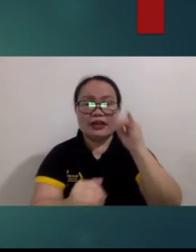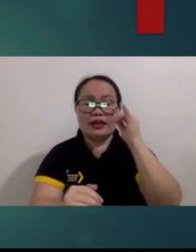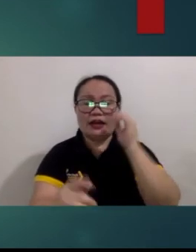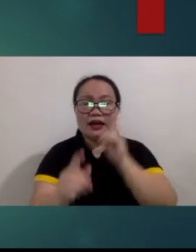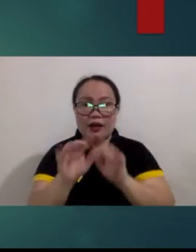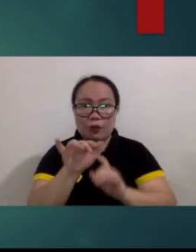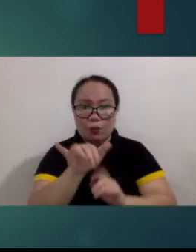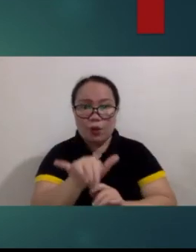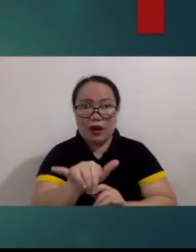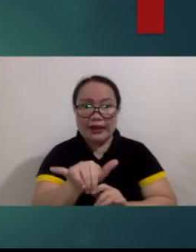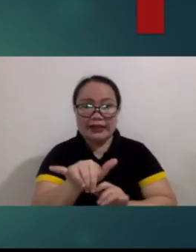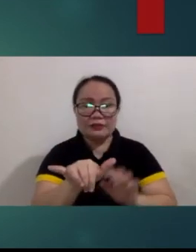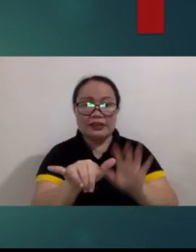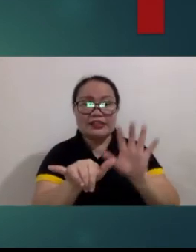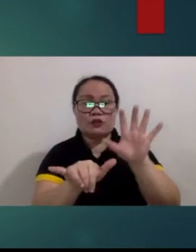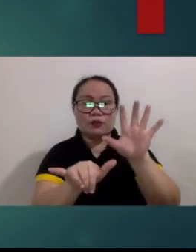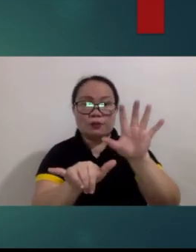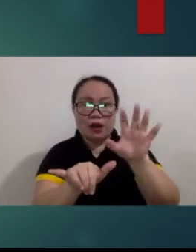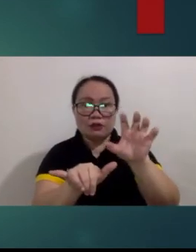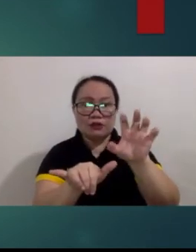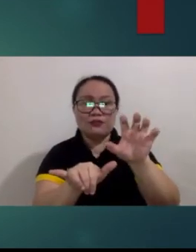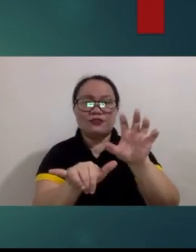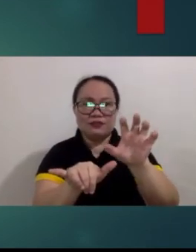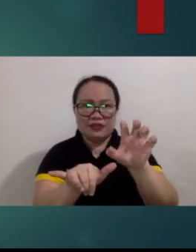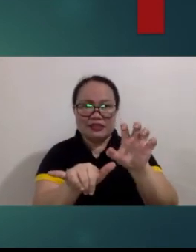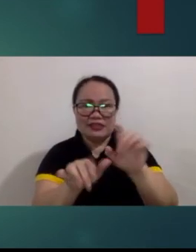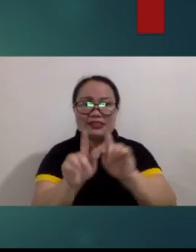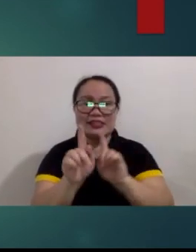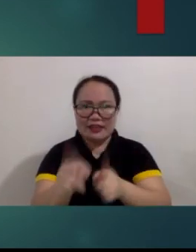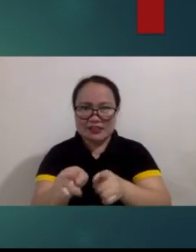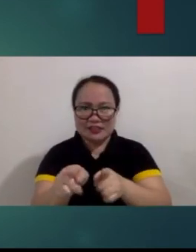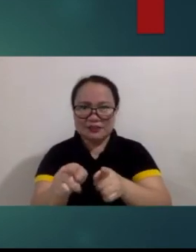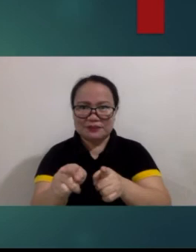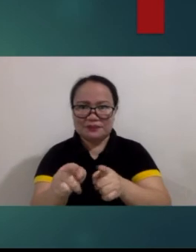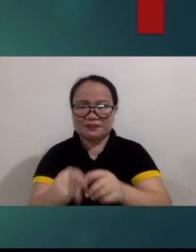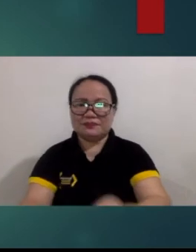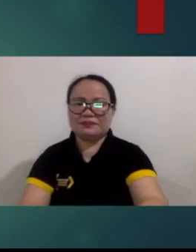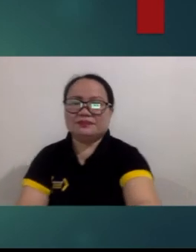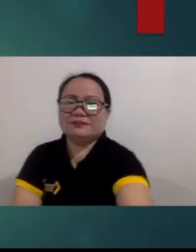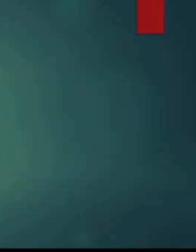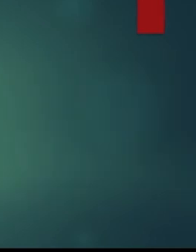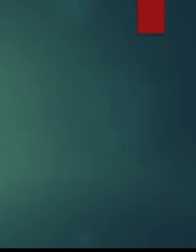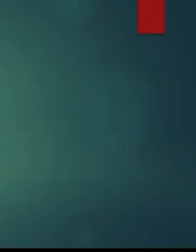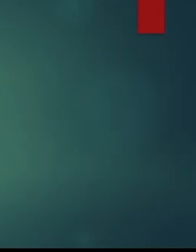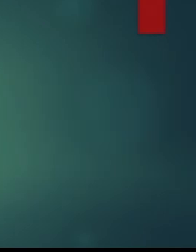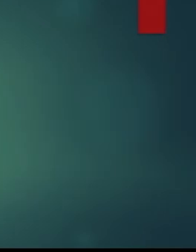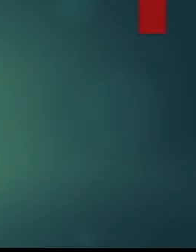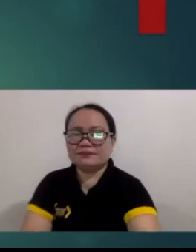15. Y raised to the power of 15 is the answer.